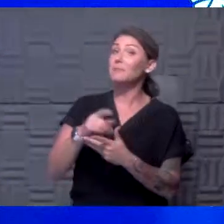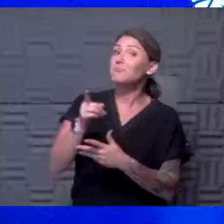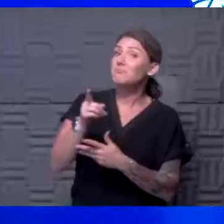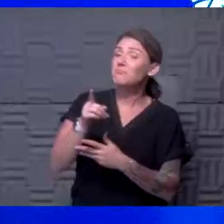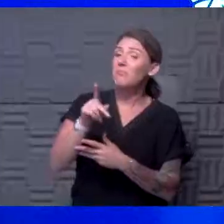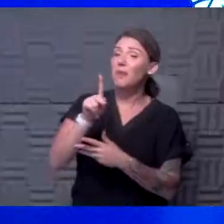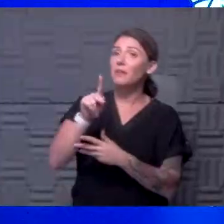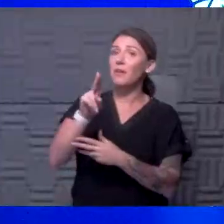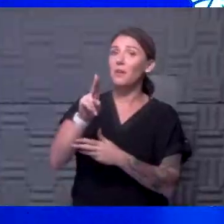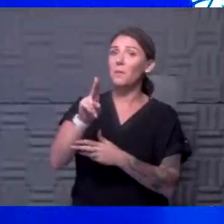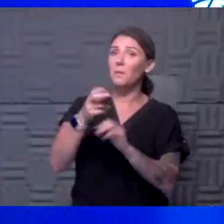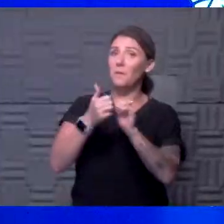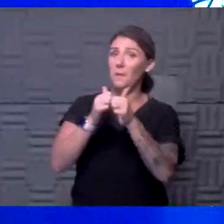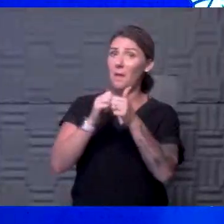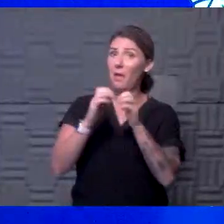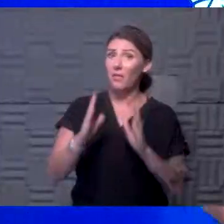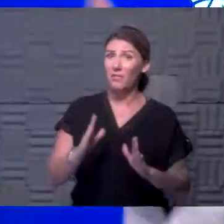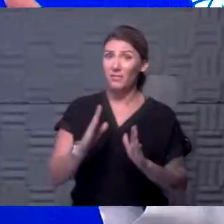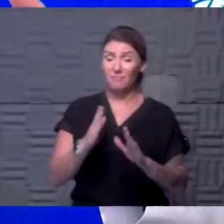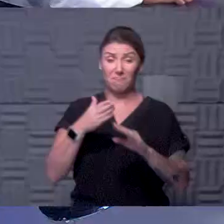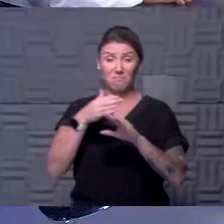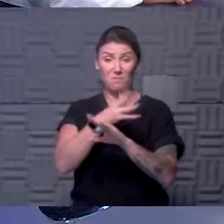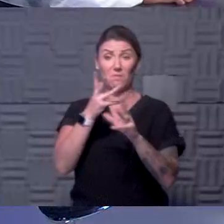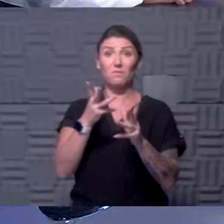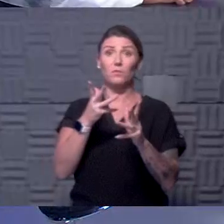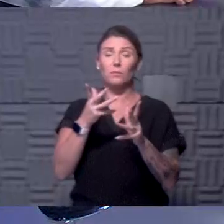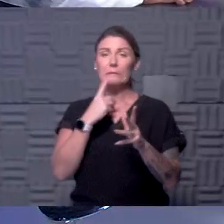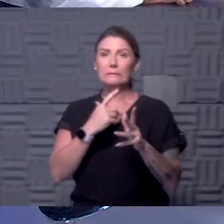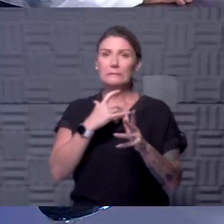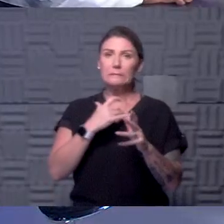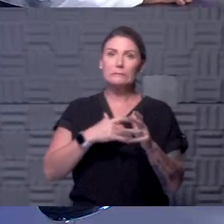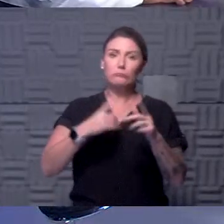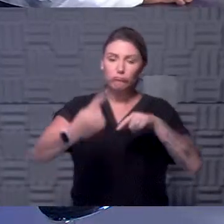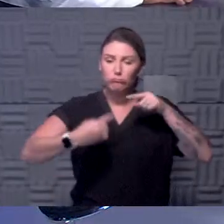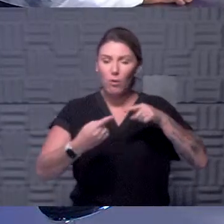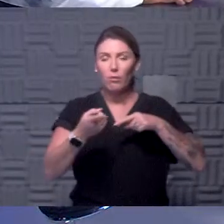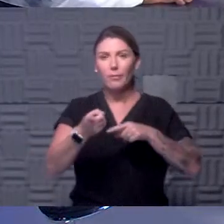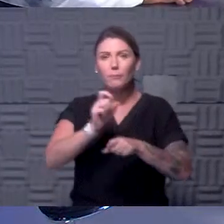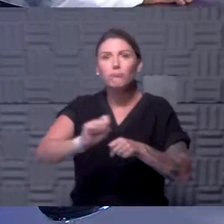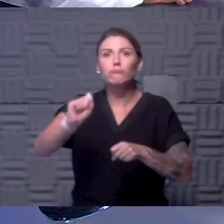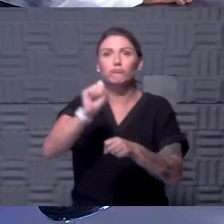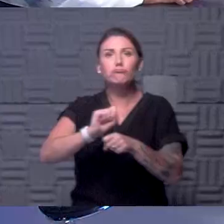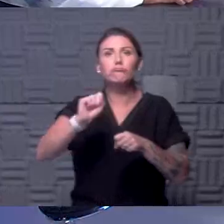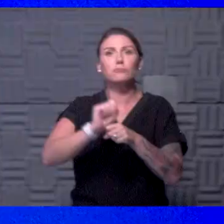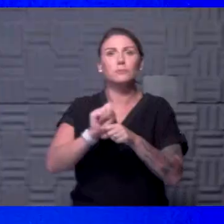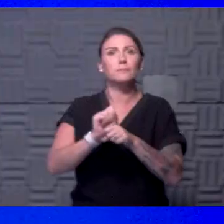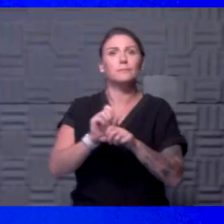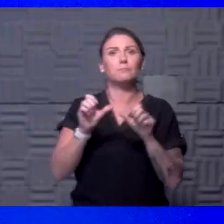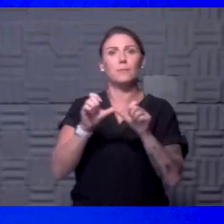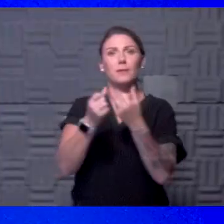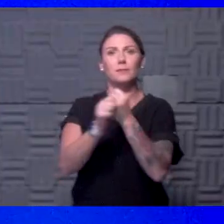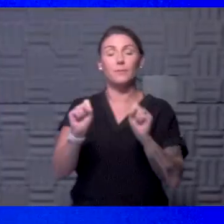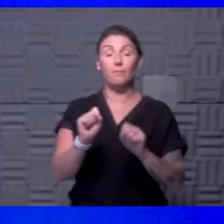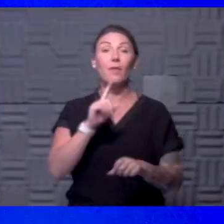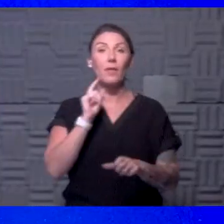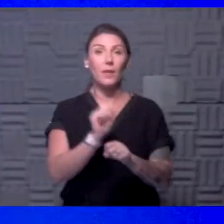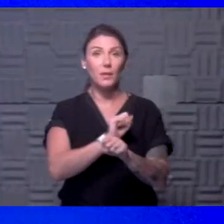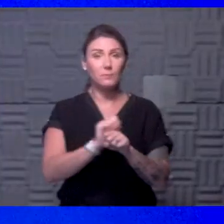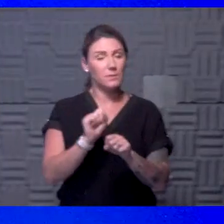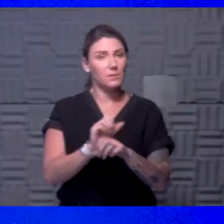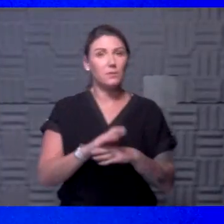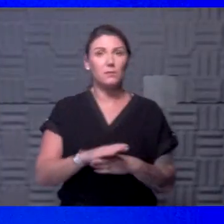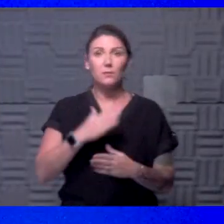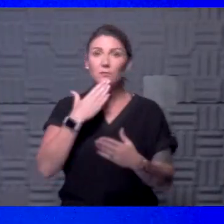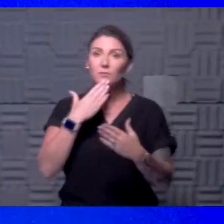have been, after the initial few bumps, they've worked really hard and stayed safe. So, Rock Shock, let's talk about that. Absolutely. We have had